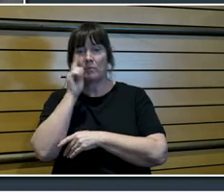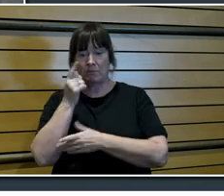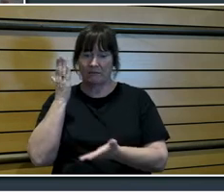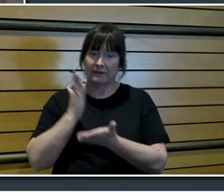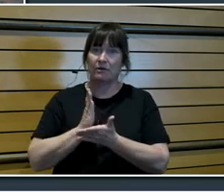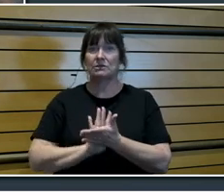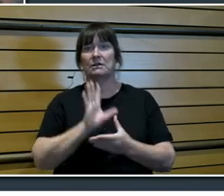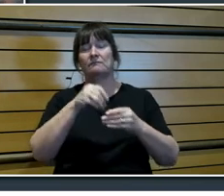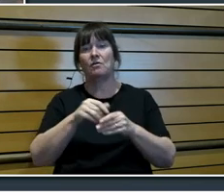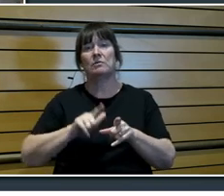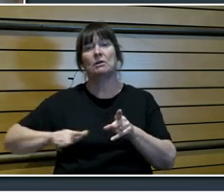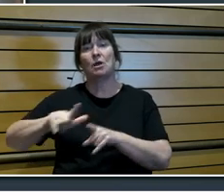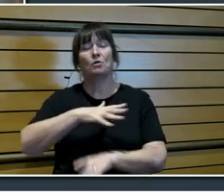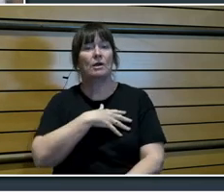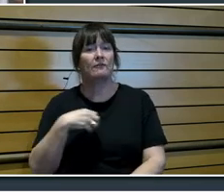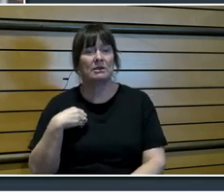government.